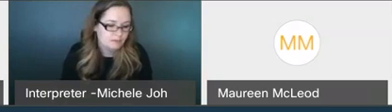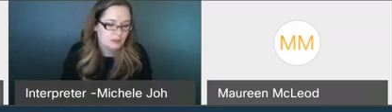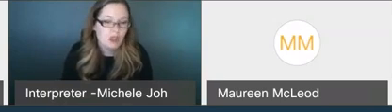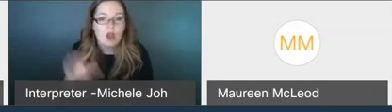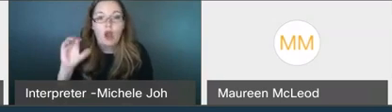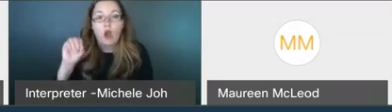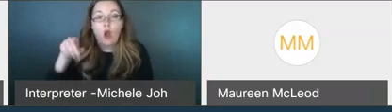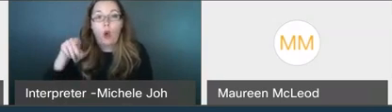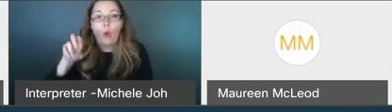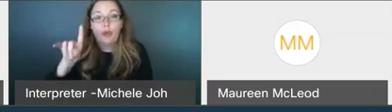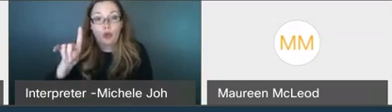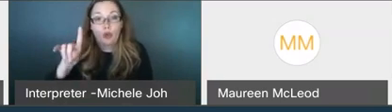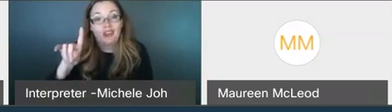opioid